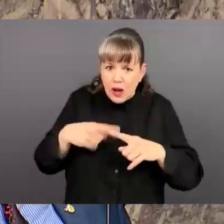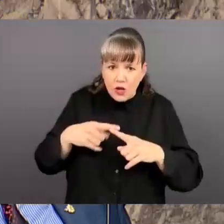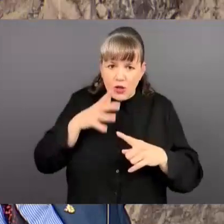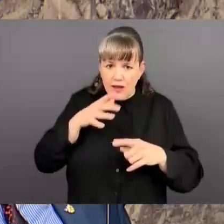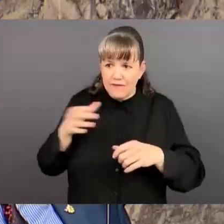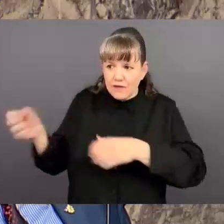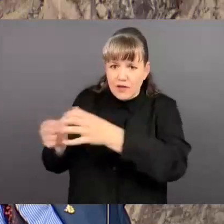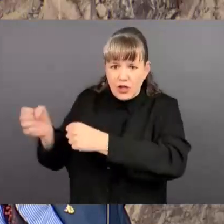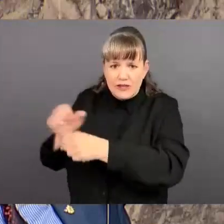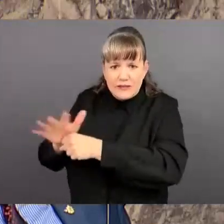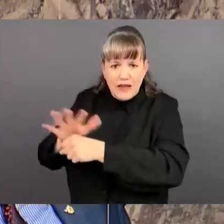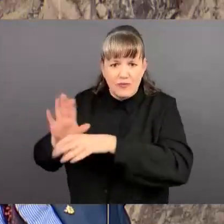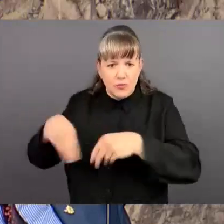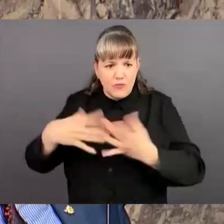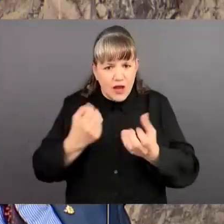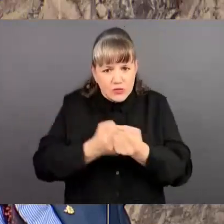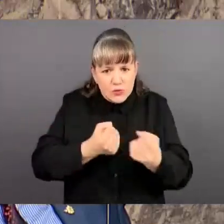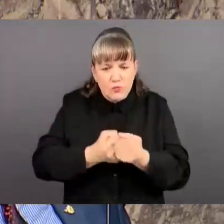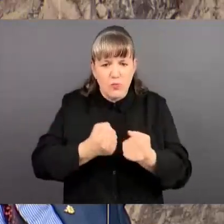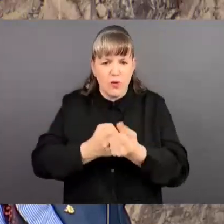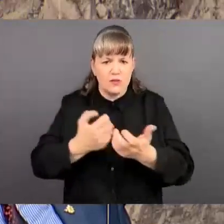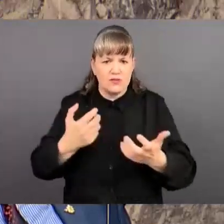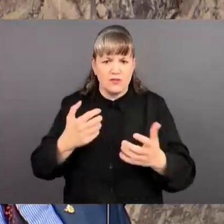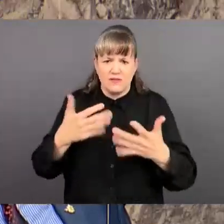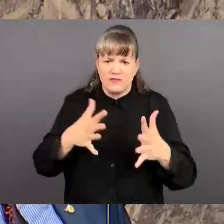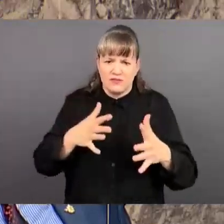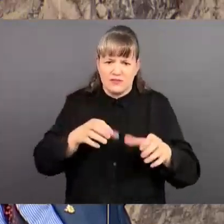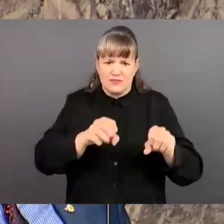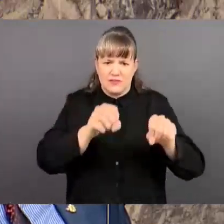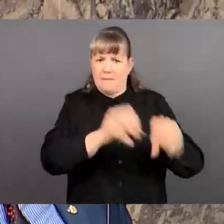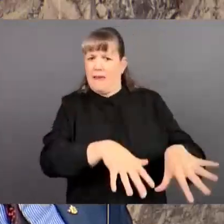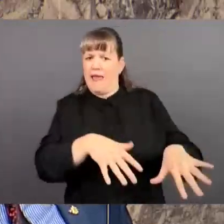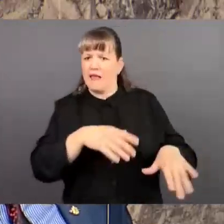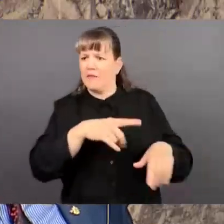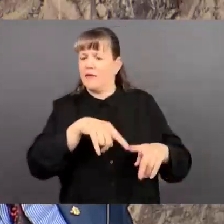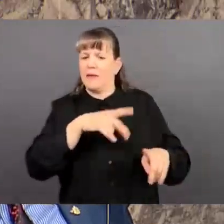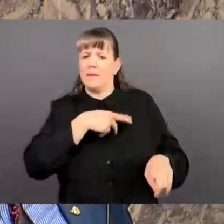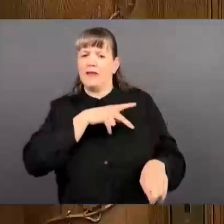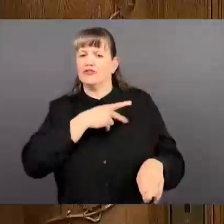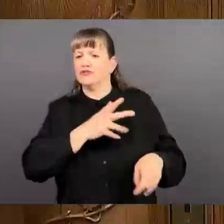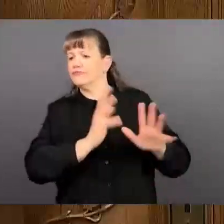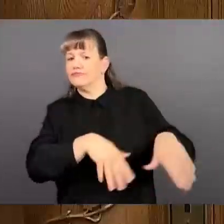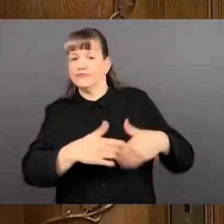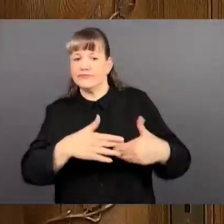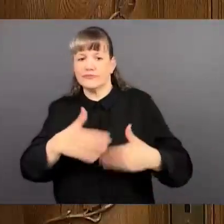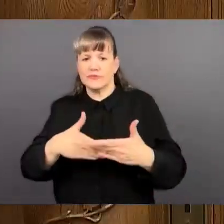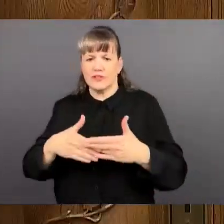they've abandoned, and fix this system before more lives are lost?